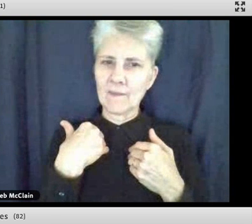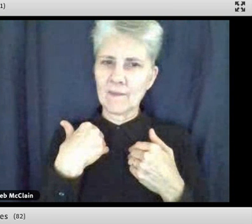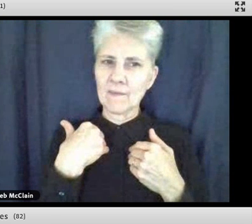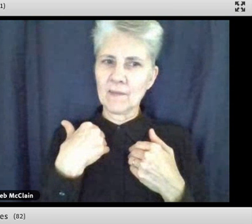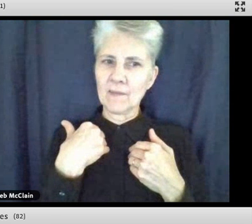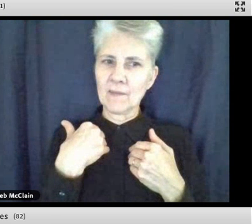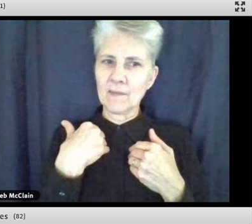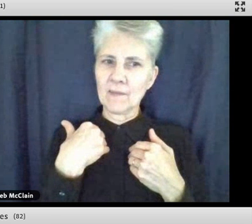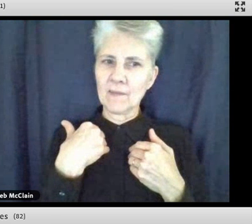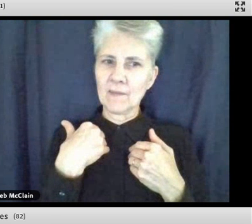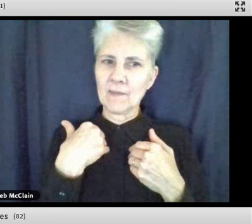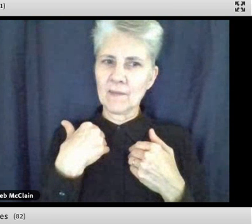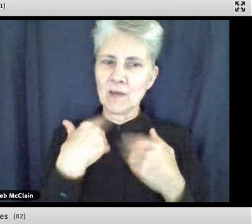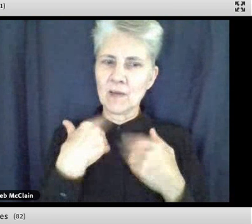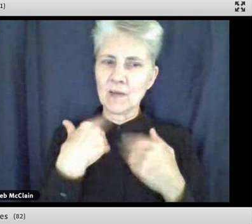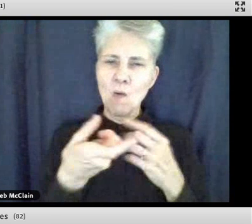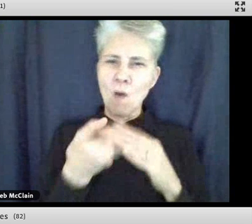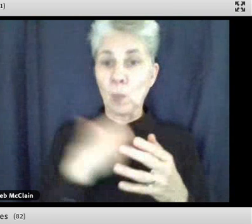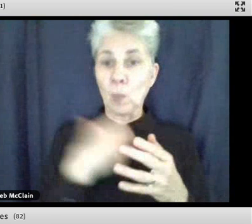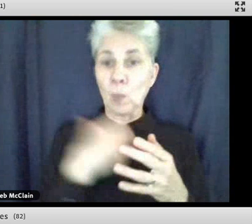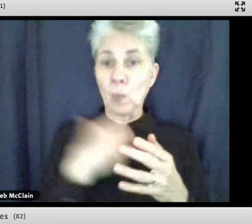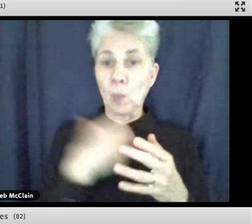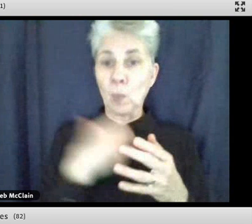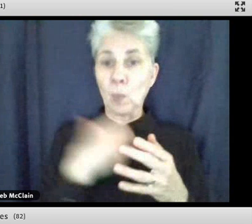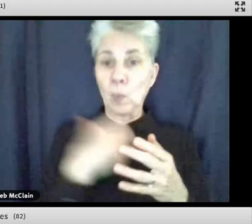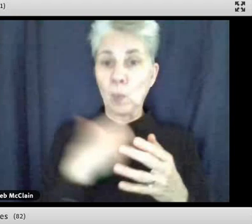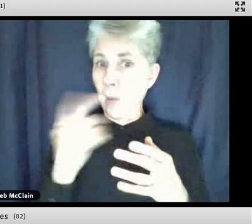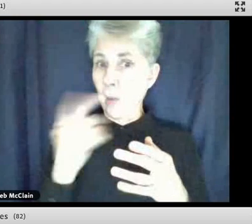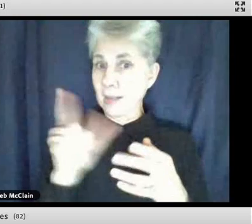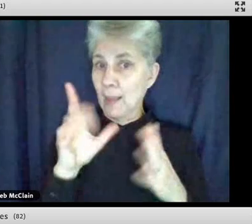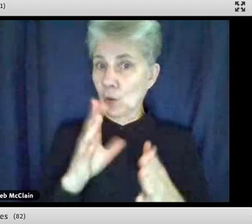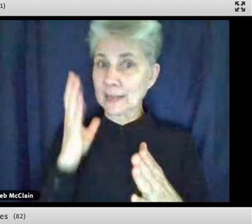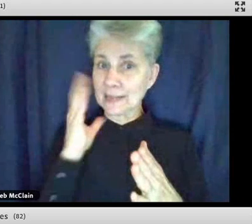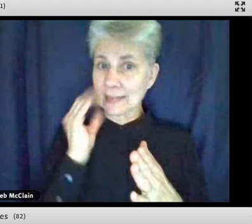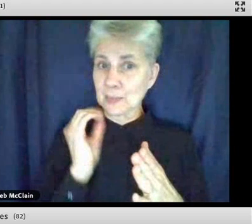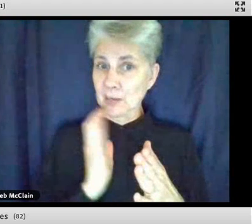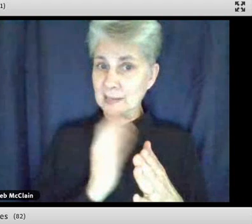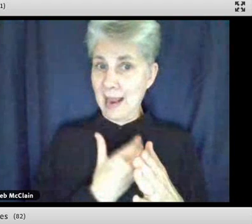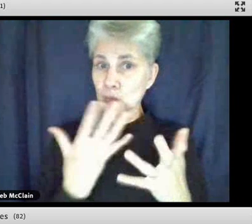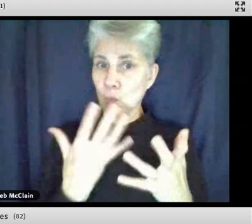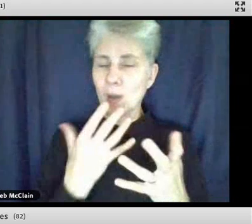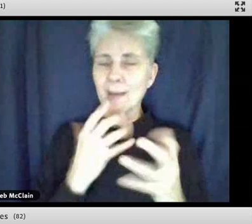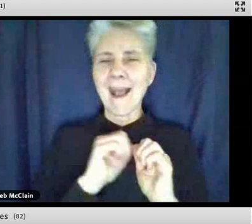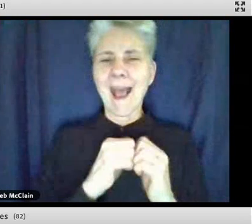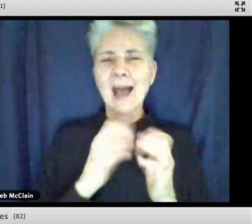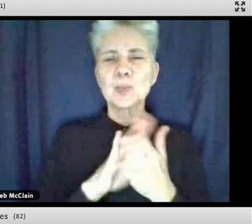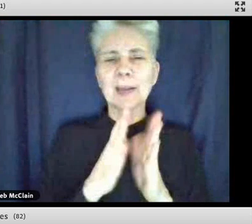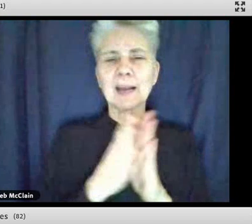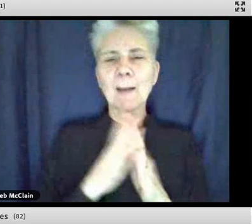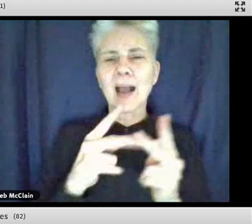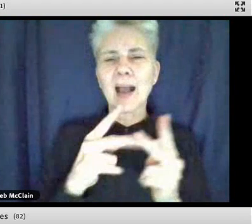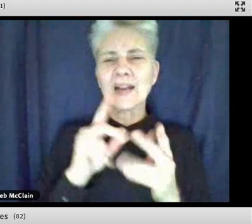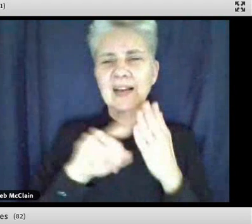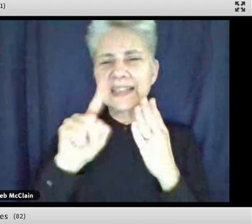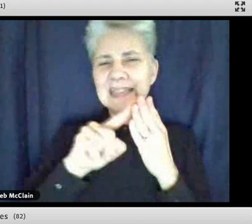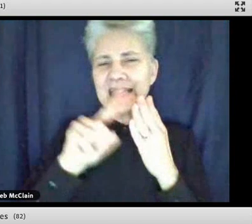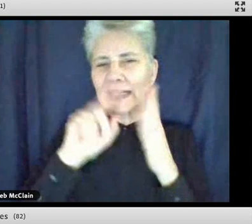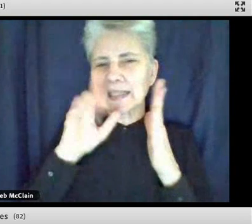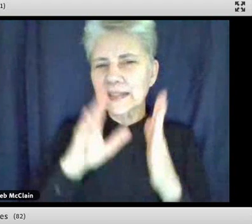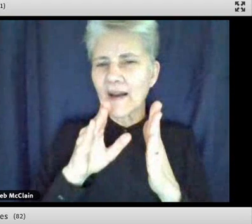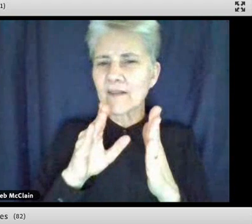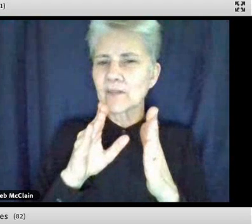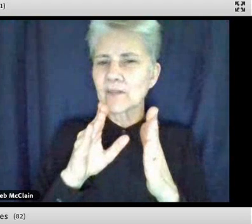back to what we know as librarians, and that's how to become kind of a detective in terms of looking